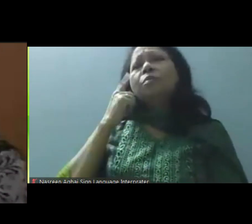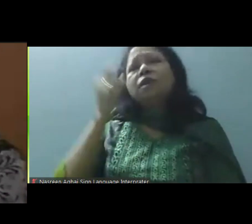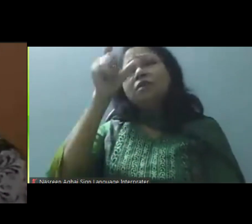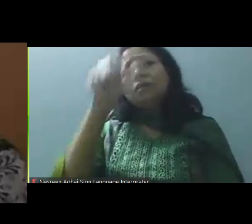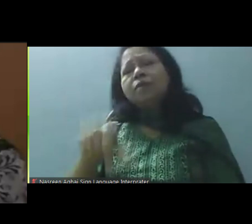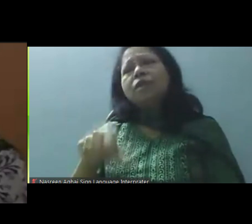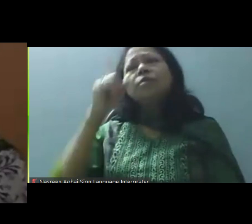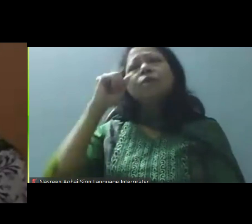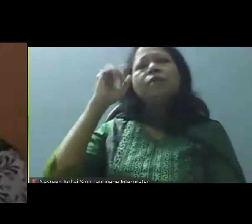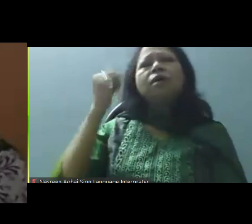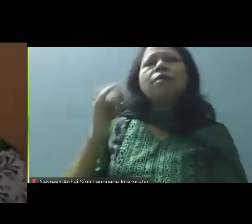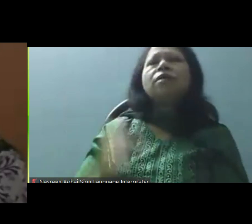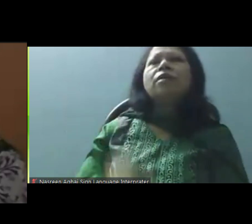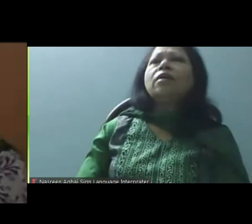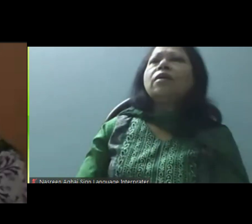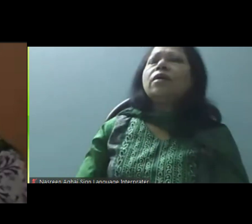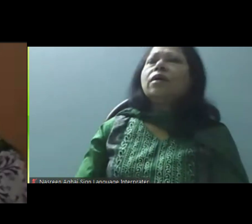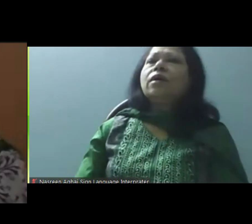think that